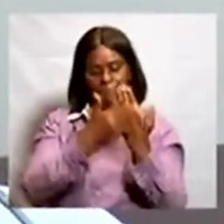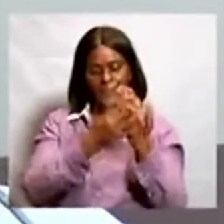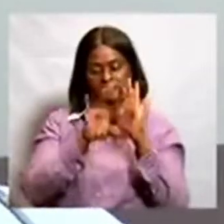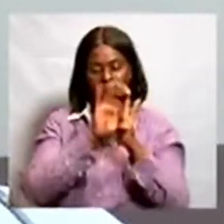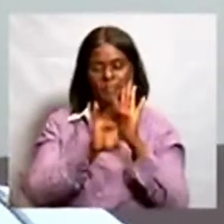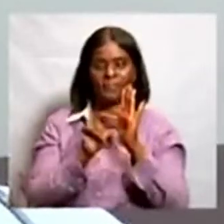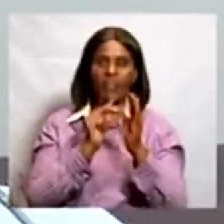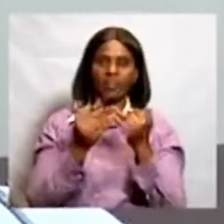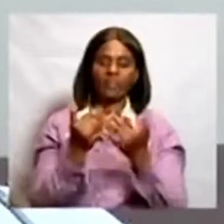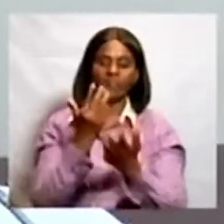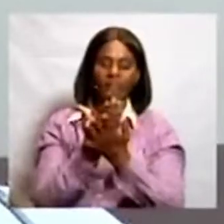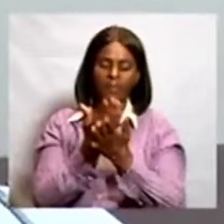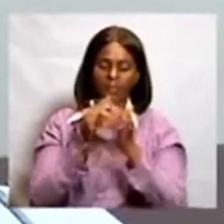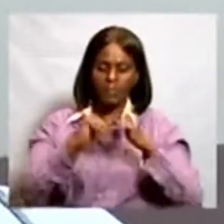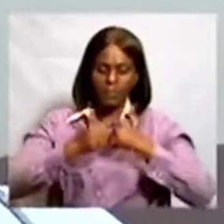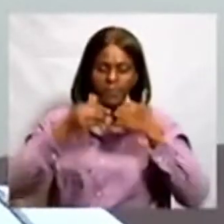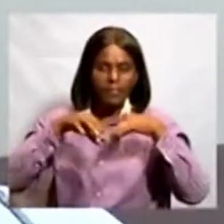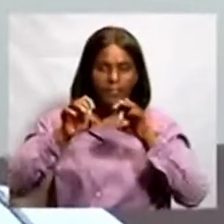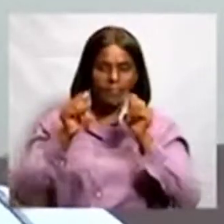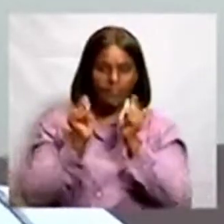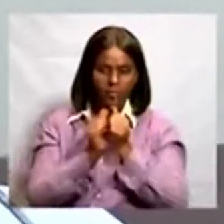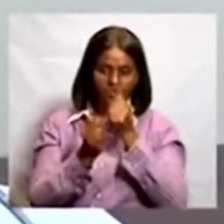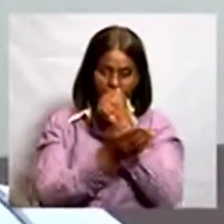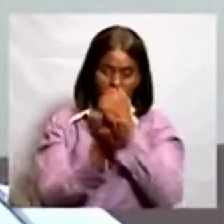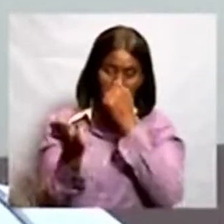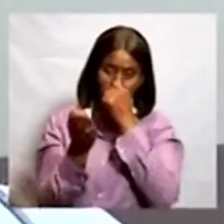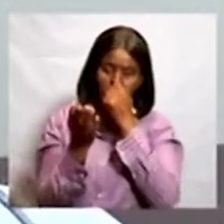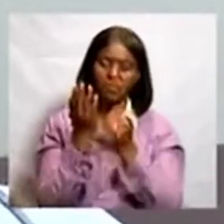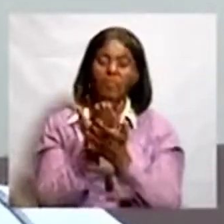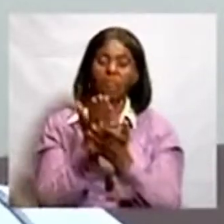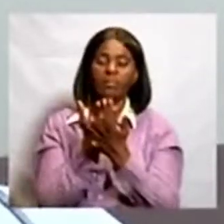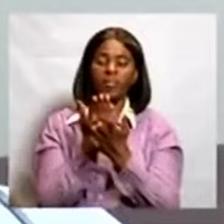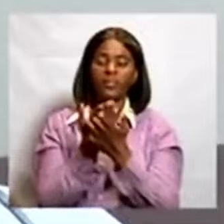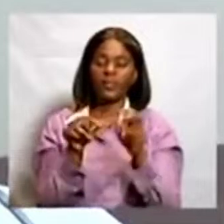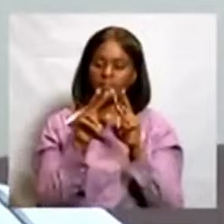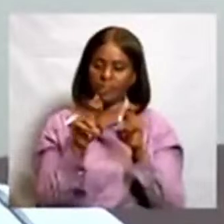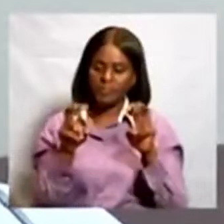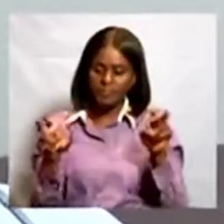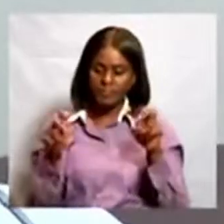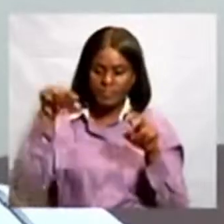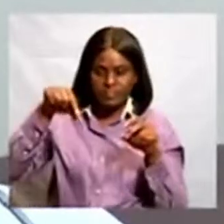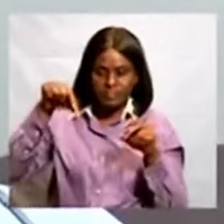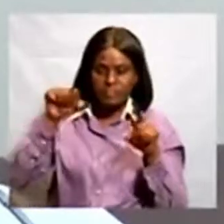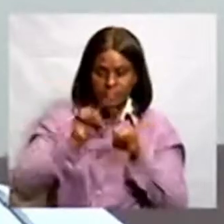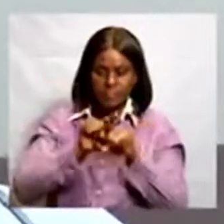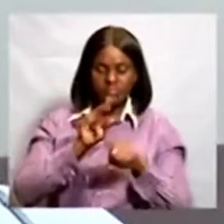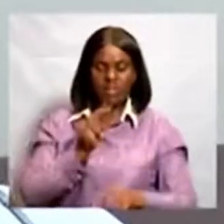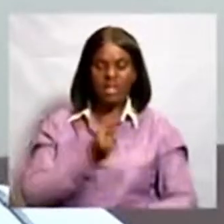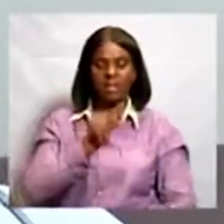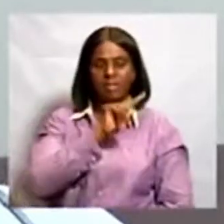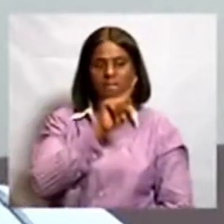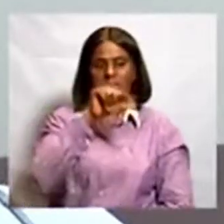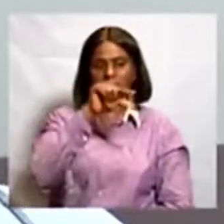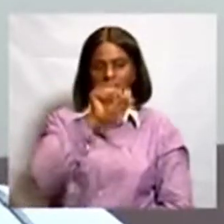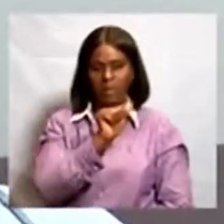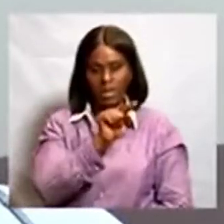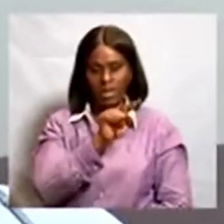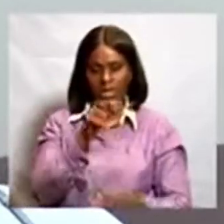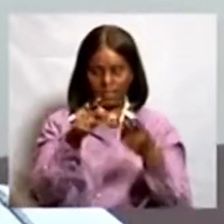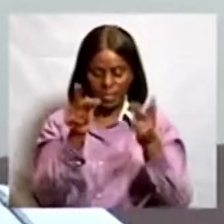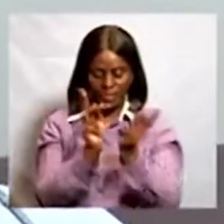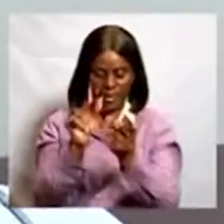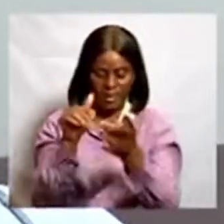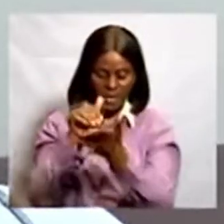are proposing that we continue with this proposal of verifying qualifications as ZAQUA, the central place for